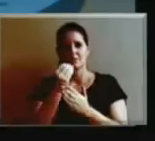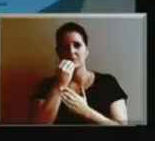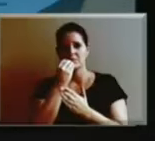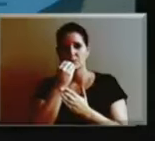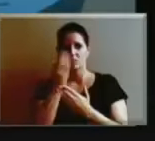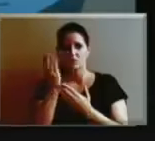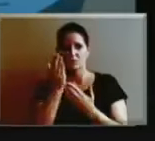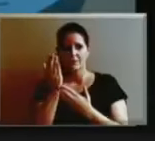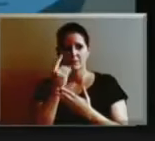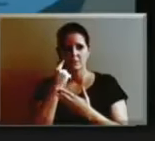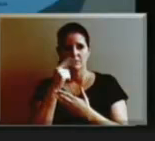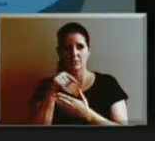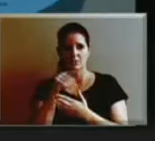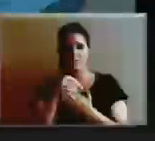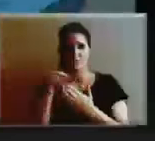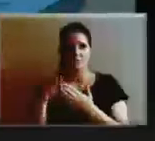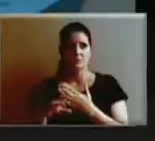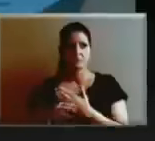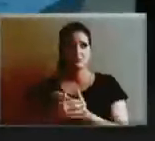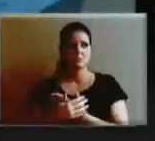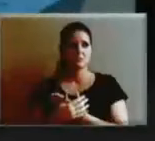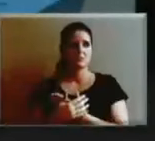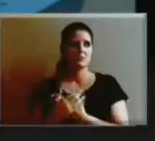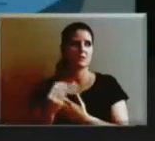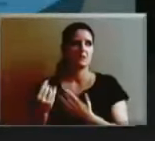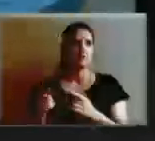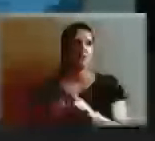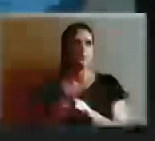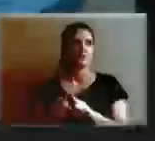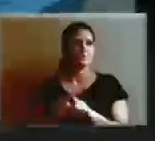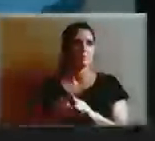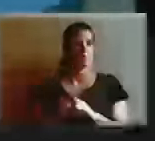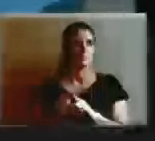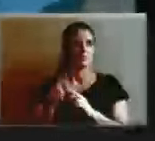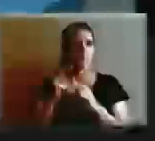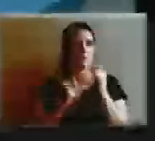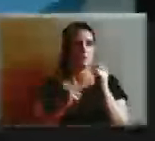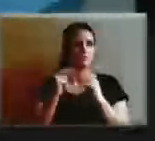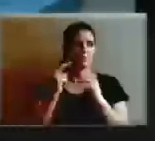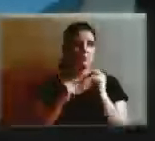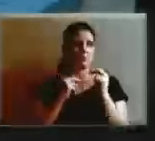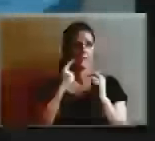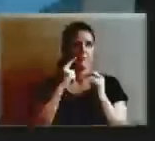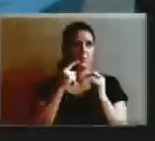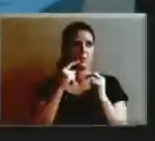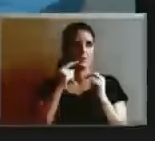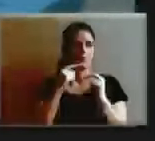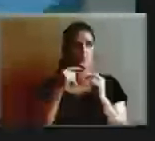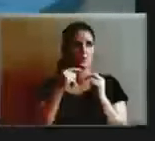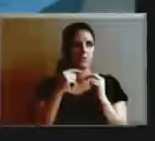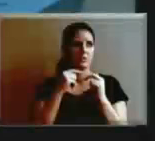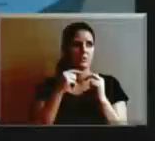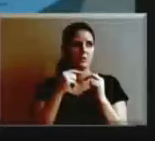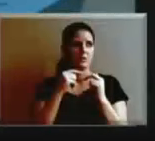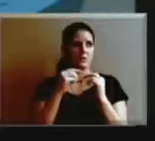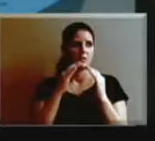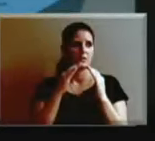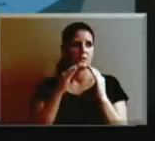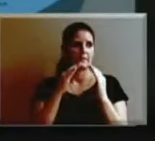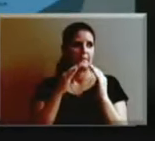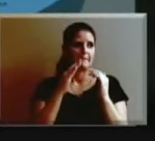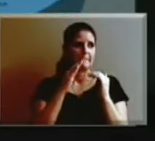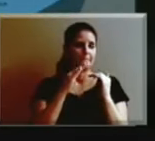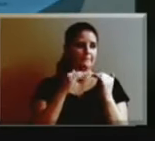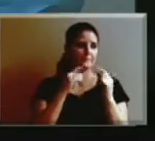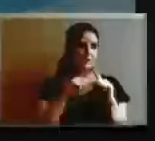food services for the students. And then our construction of our facilities is $89 million.